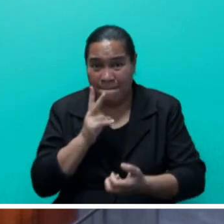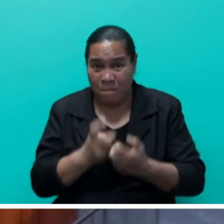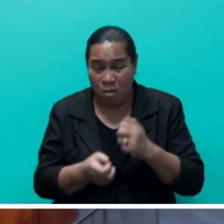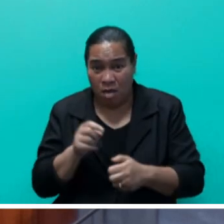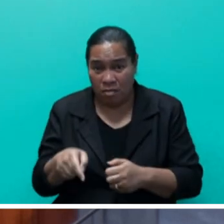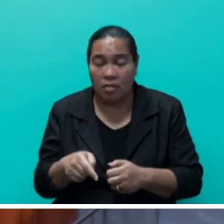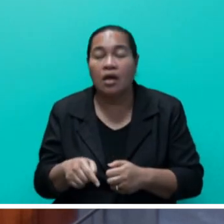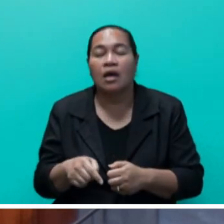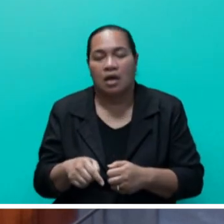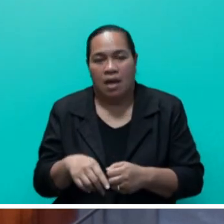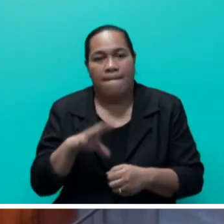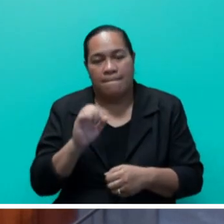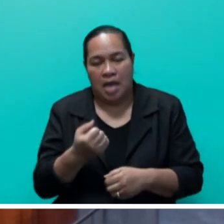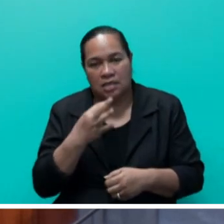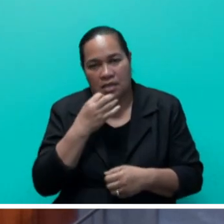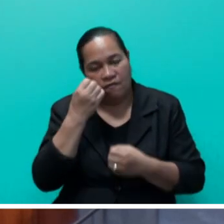all counselling sessions.